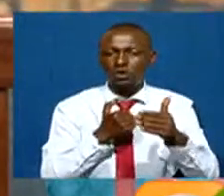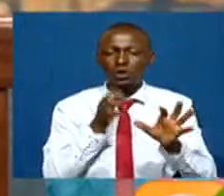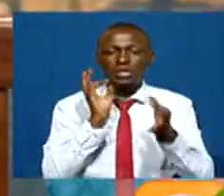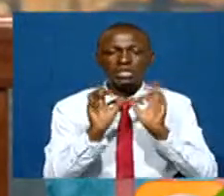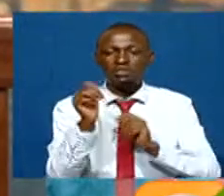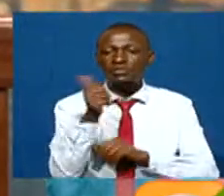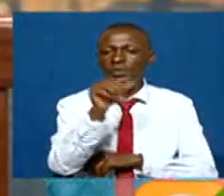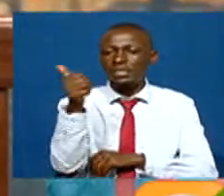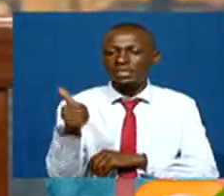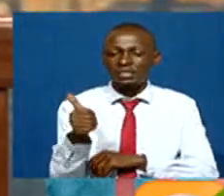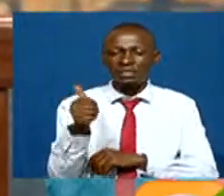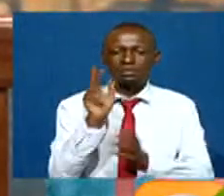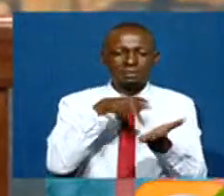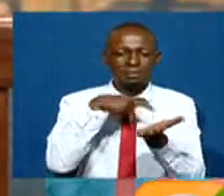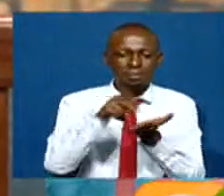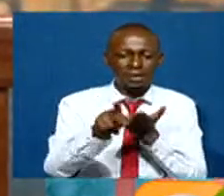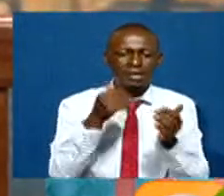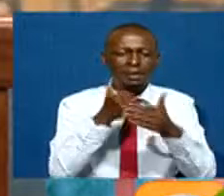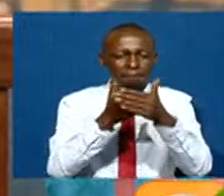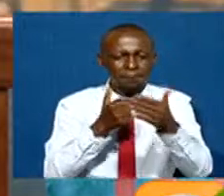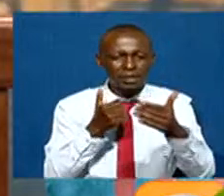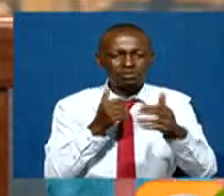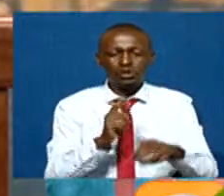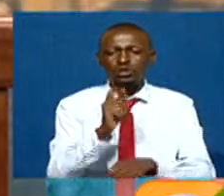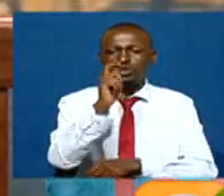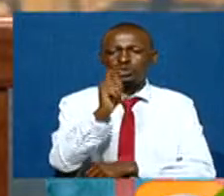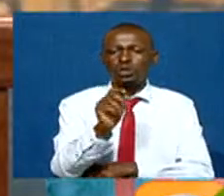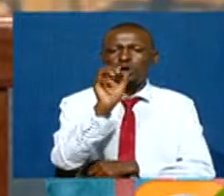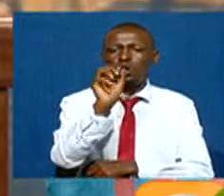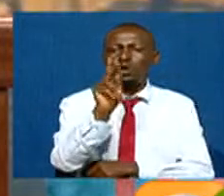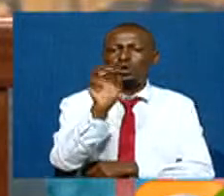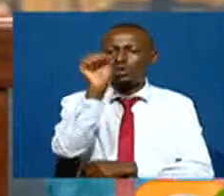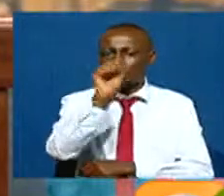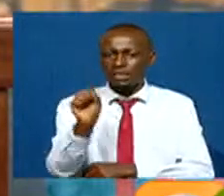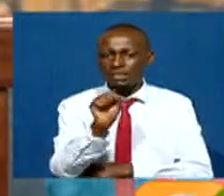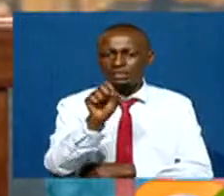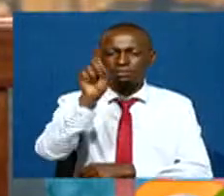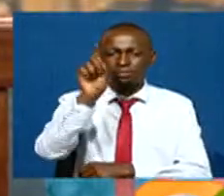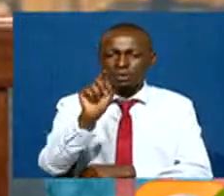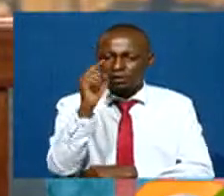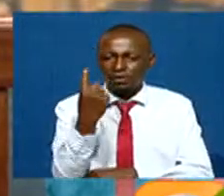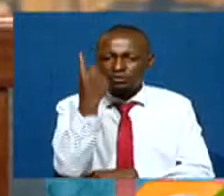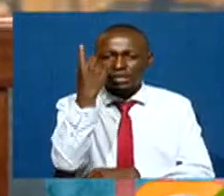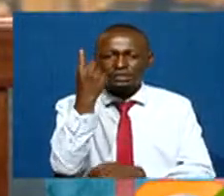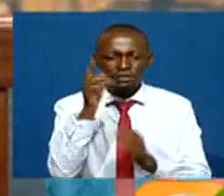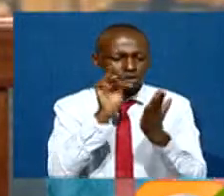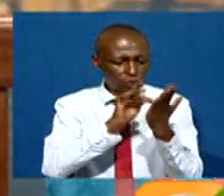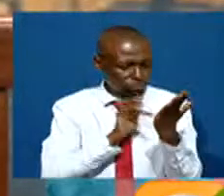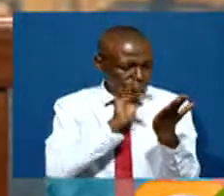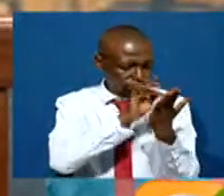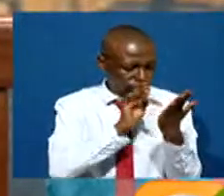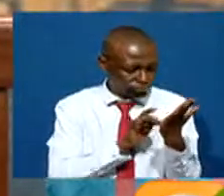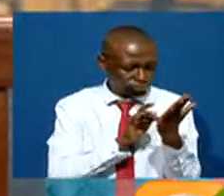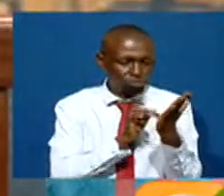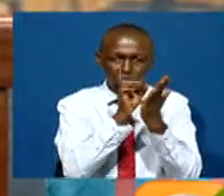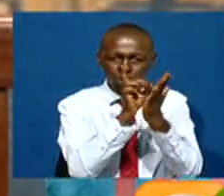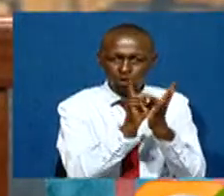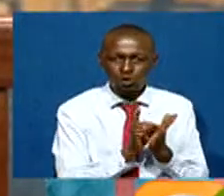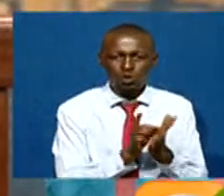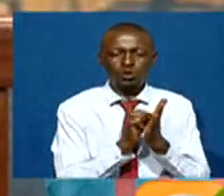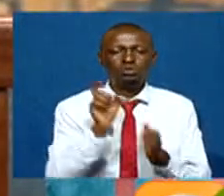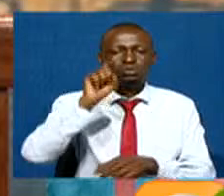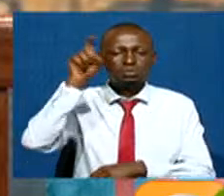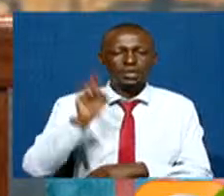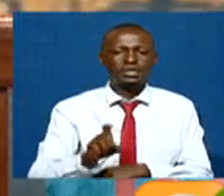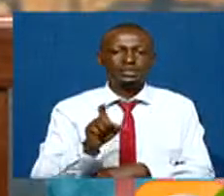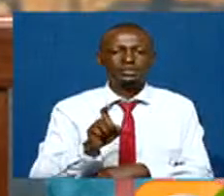any of you has purchased any tokens prior to that, you will be required to fast load them. Let me repeat that